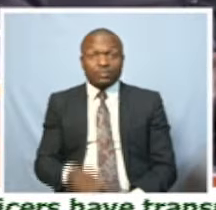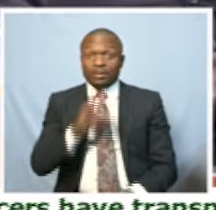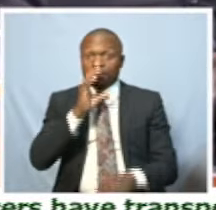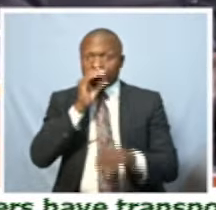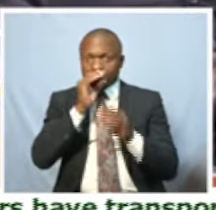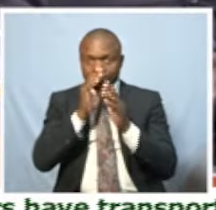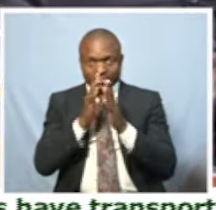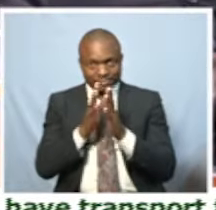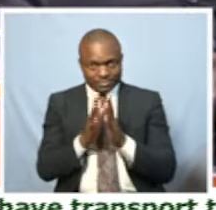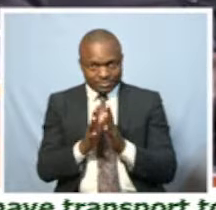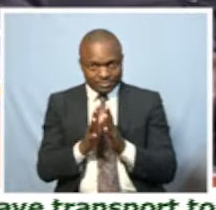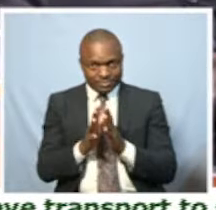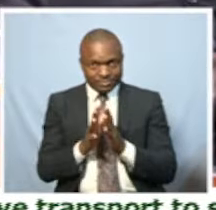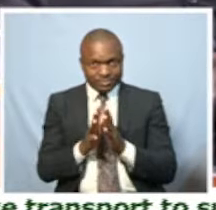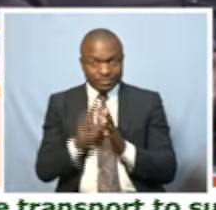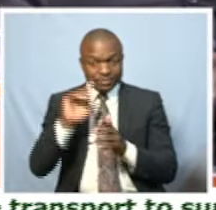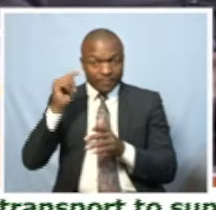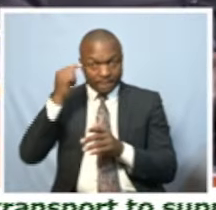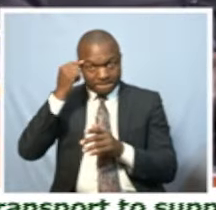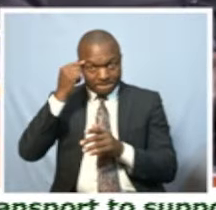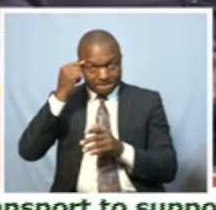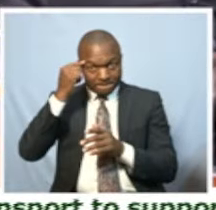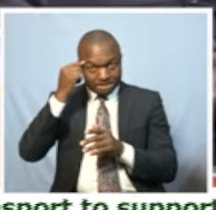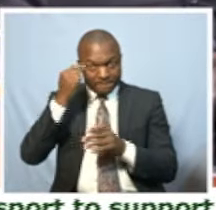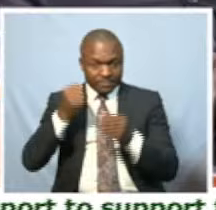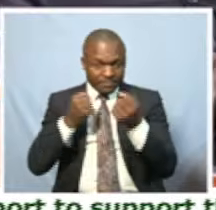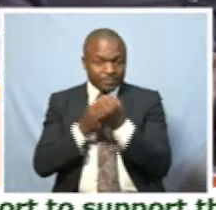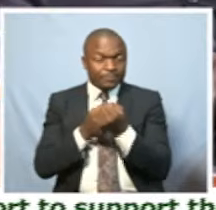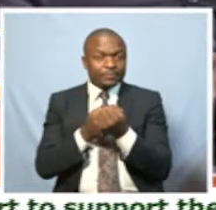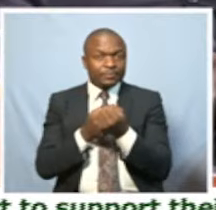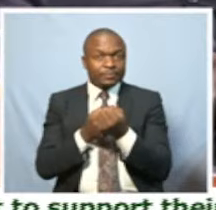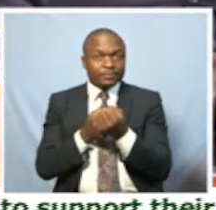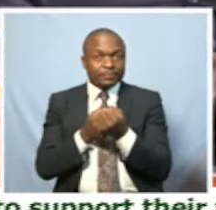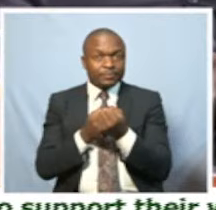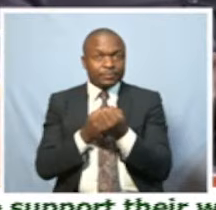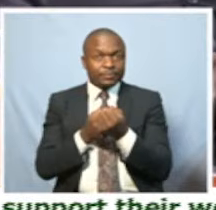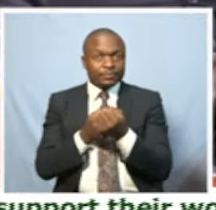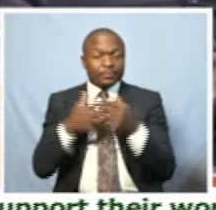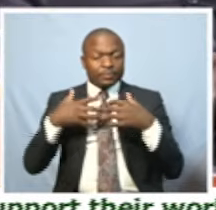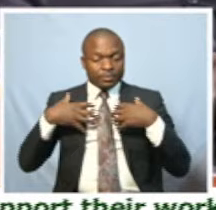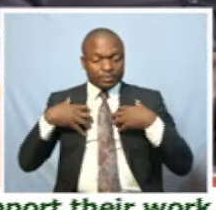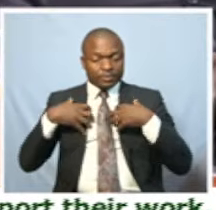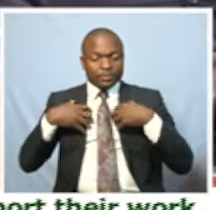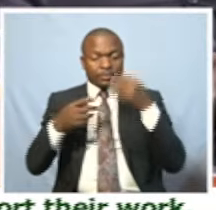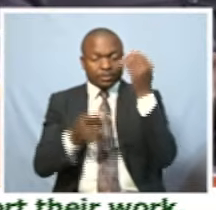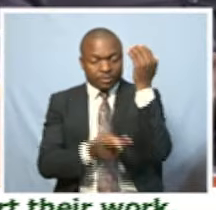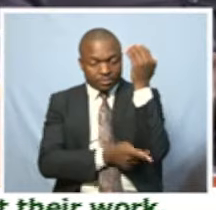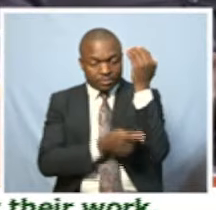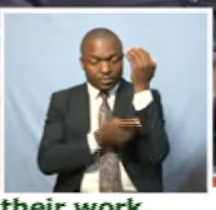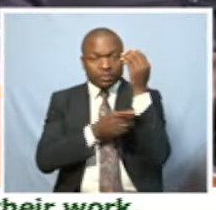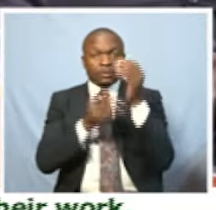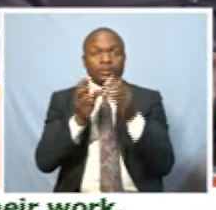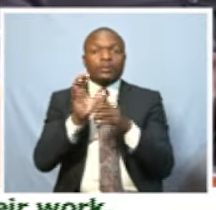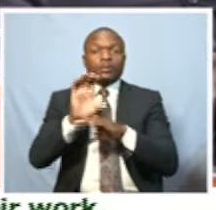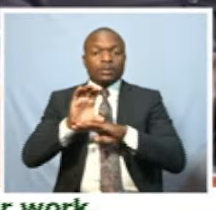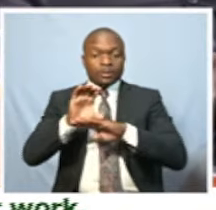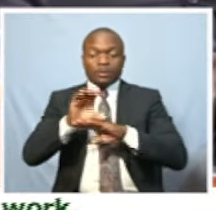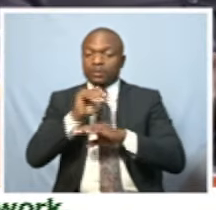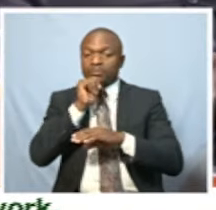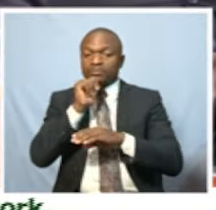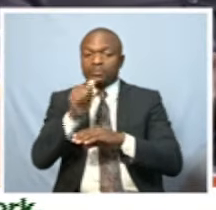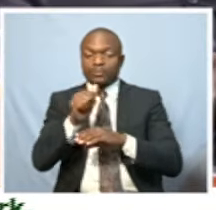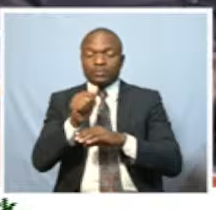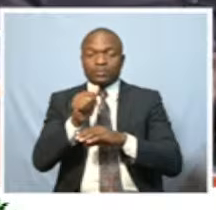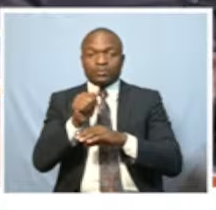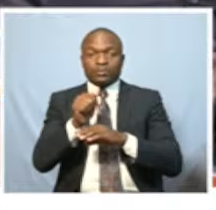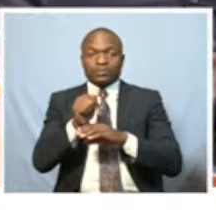Mr. Speaker, government support towards livestock development in Chiluvi is not limited